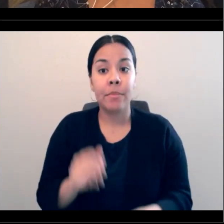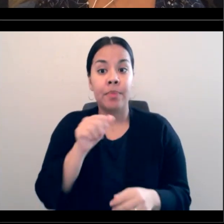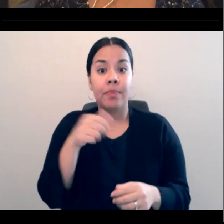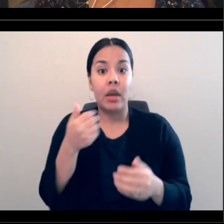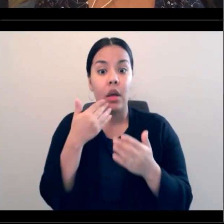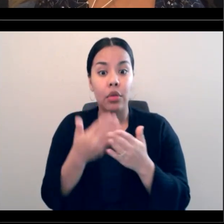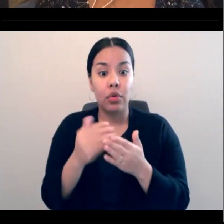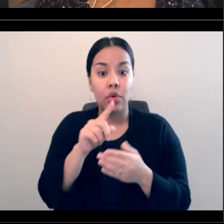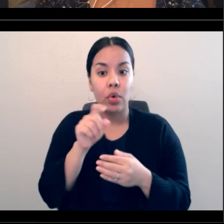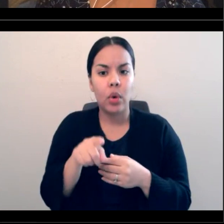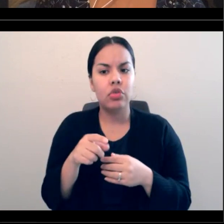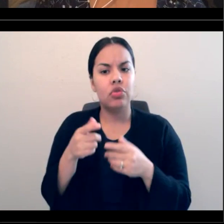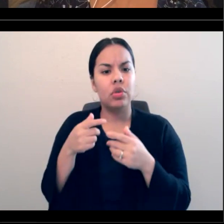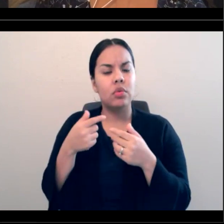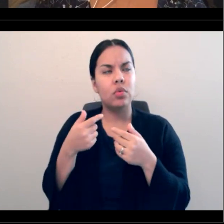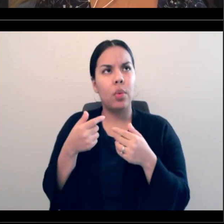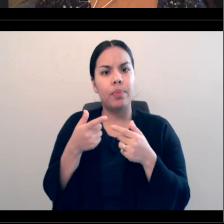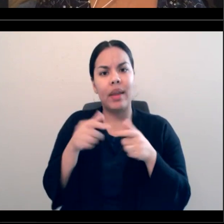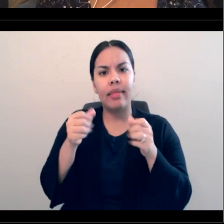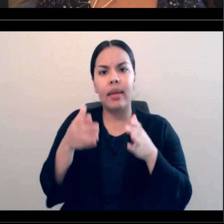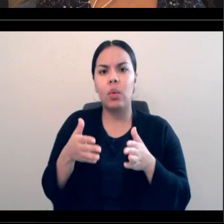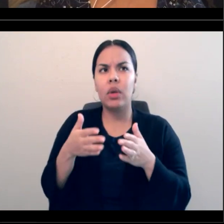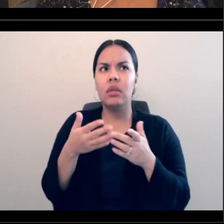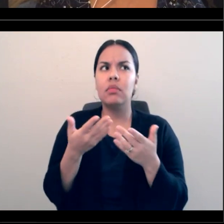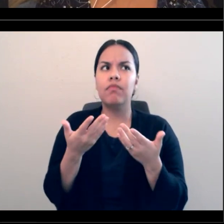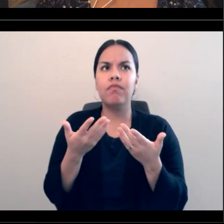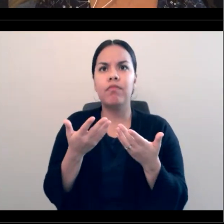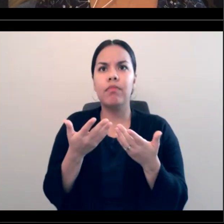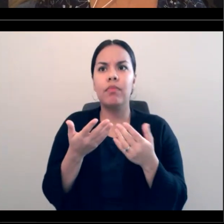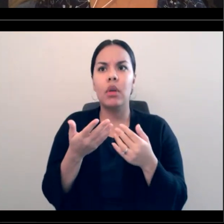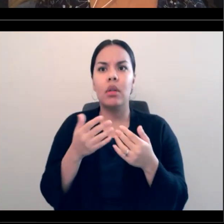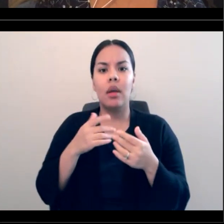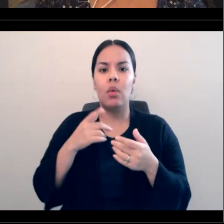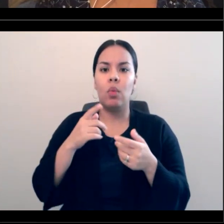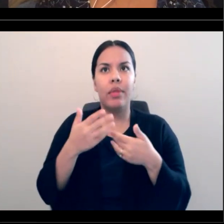should linguists avoid doing on Twitter and other platforms?